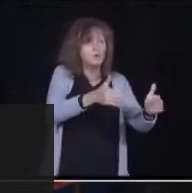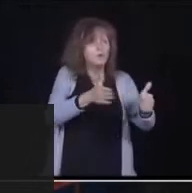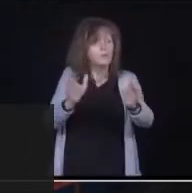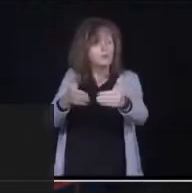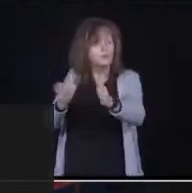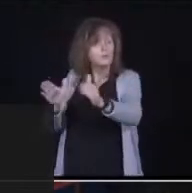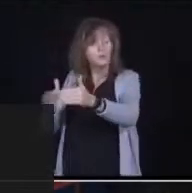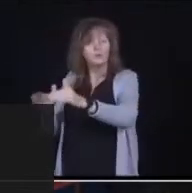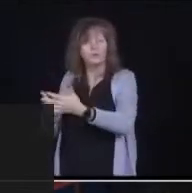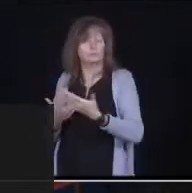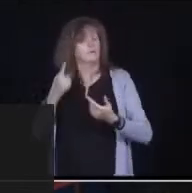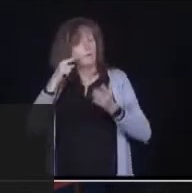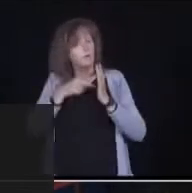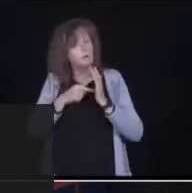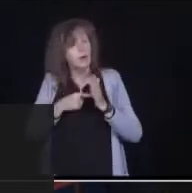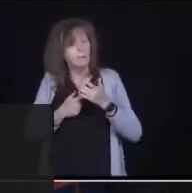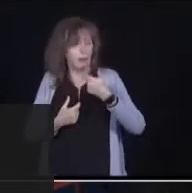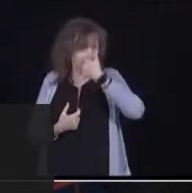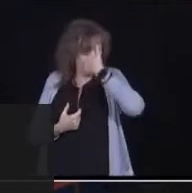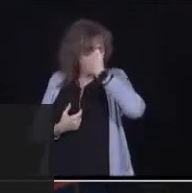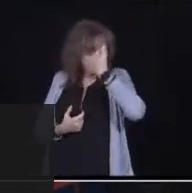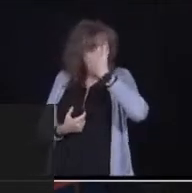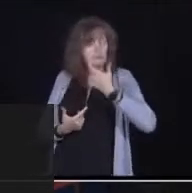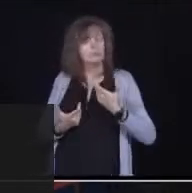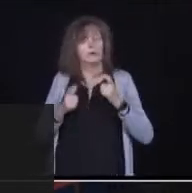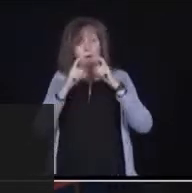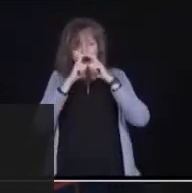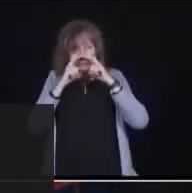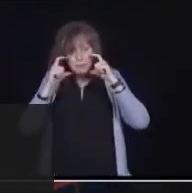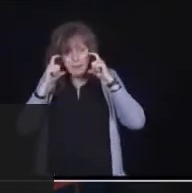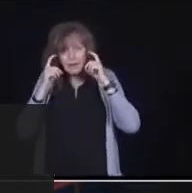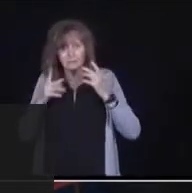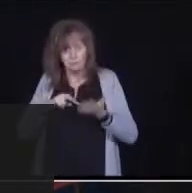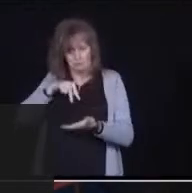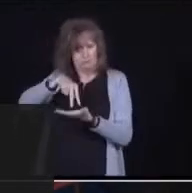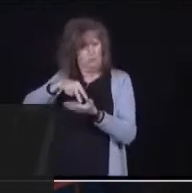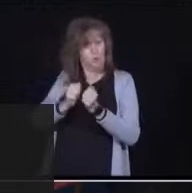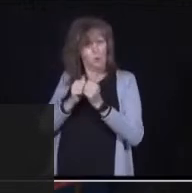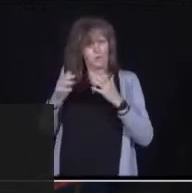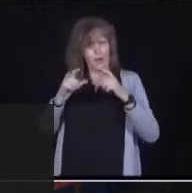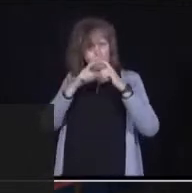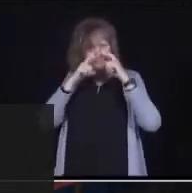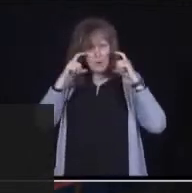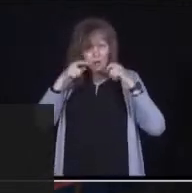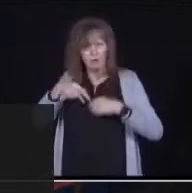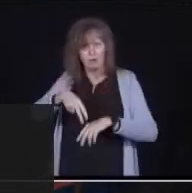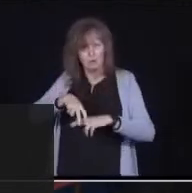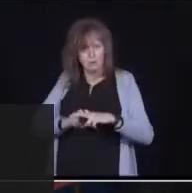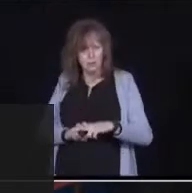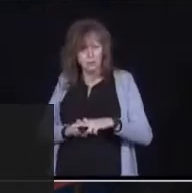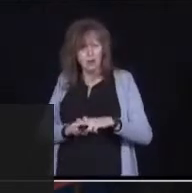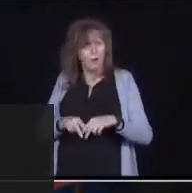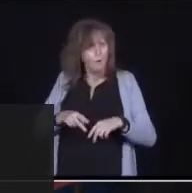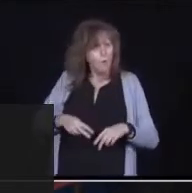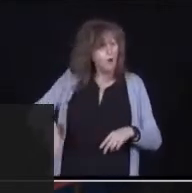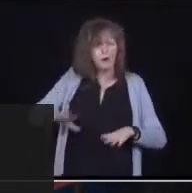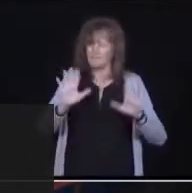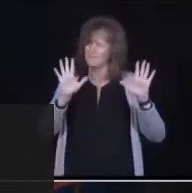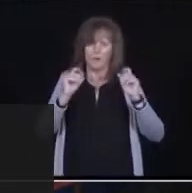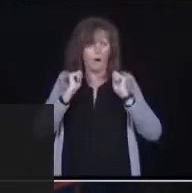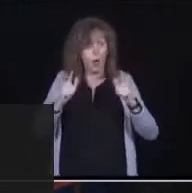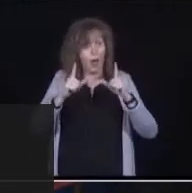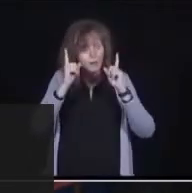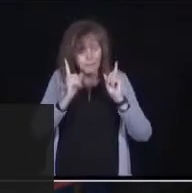I stood up from the table and I didn't have my mask on and then sat back down. Wandering around that room, everyone had their masks